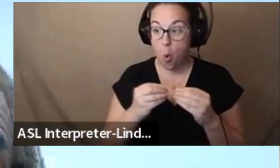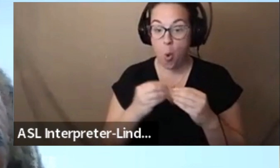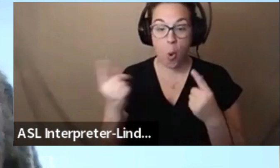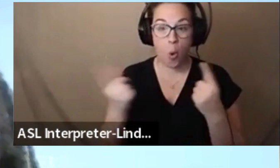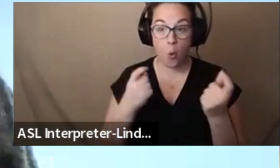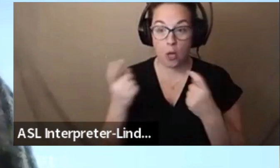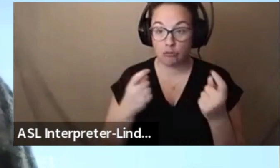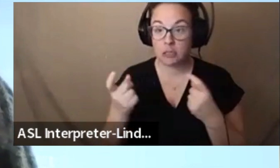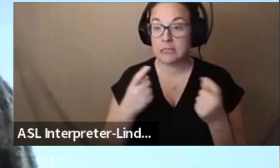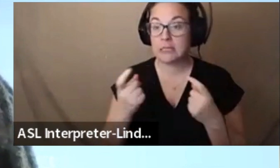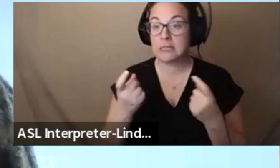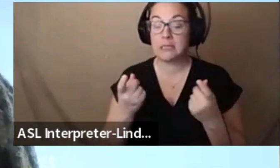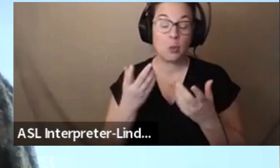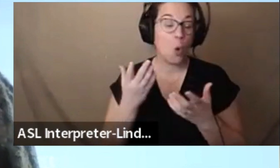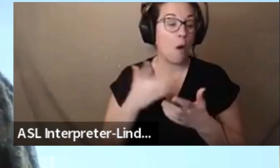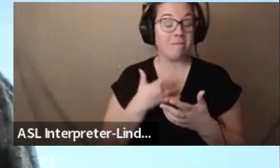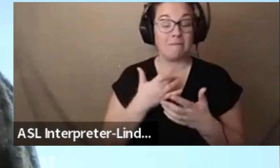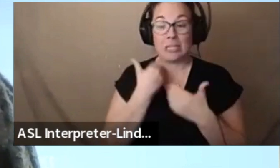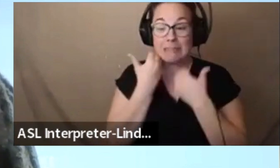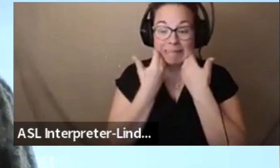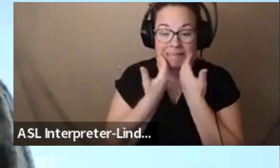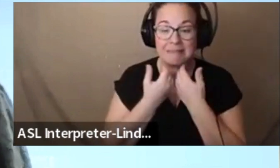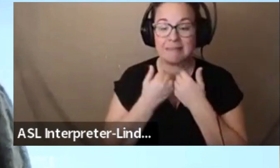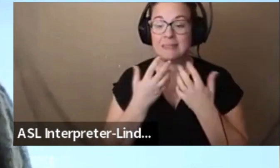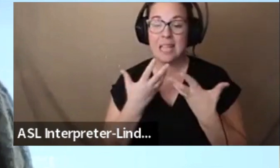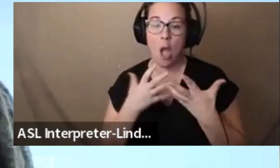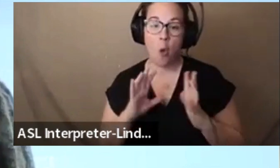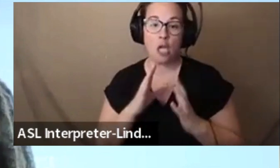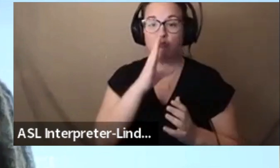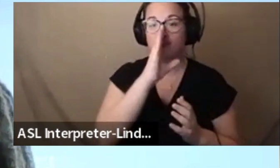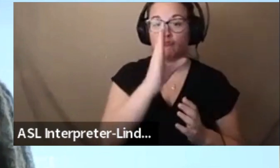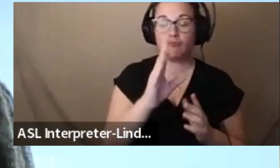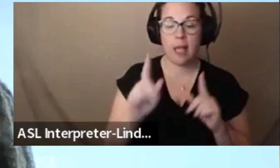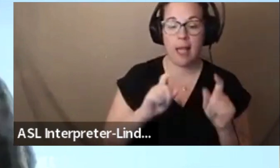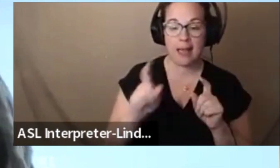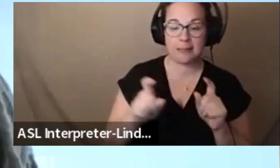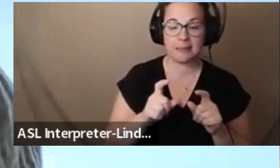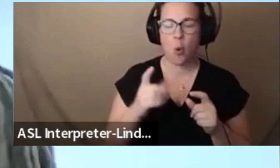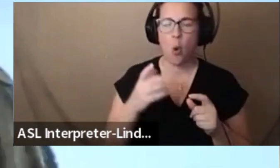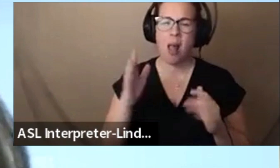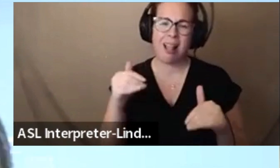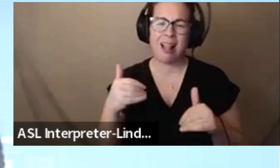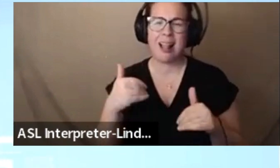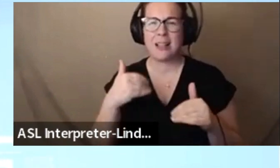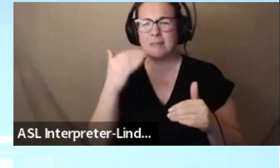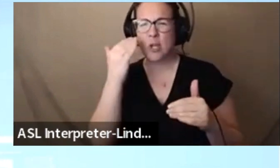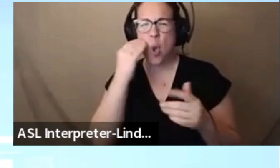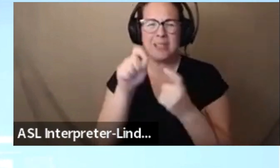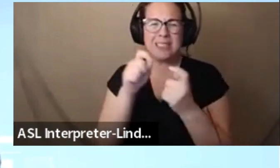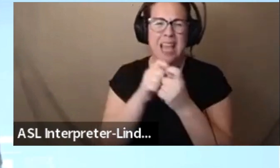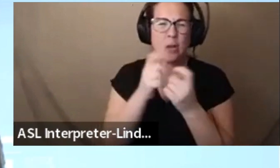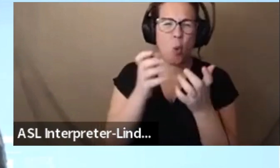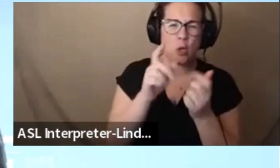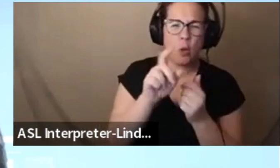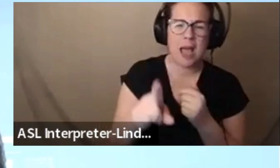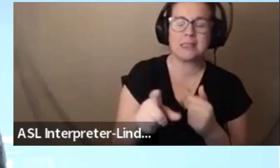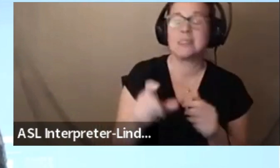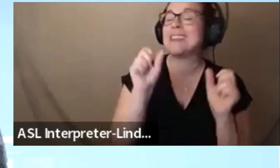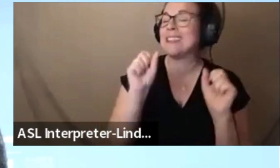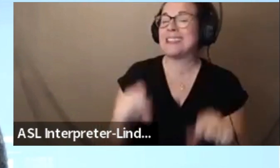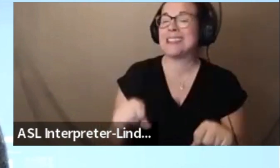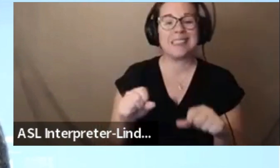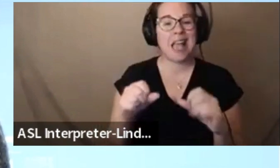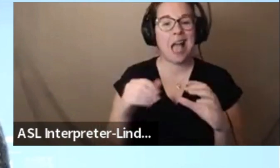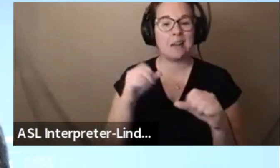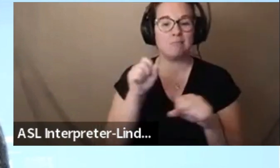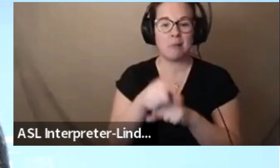teamangelica.com. Angelica spelled with a C. And yeah, we should do another one of these and do like a day